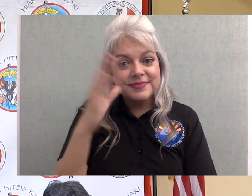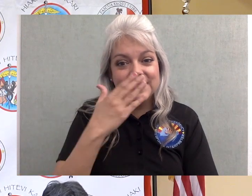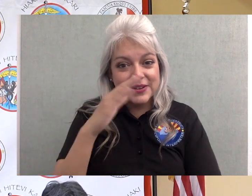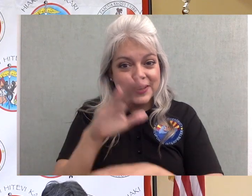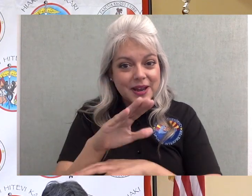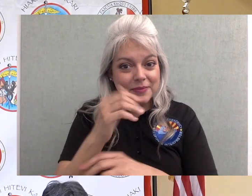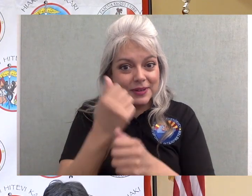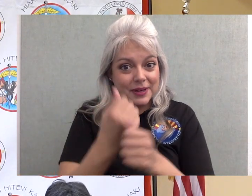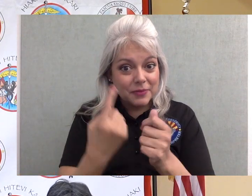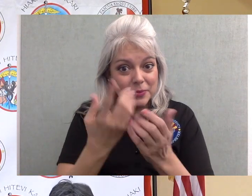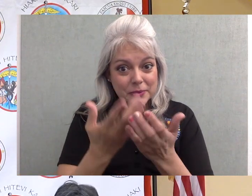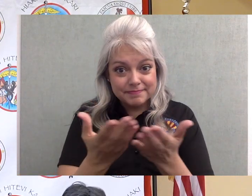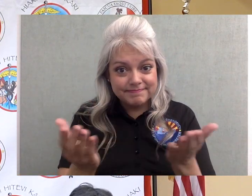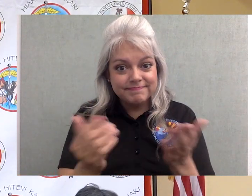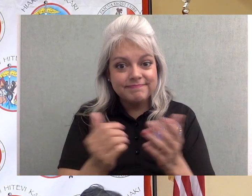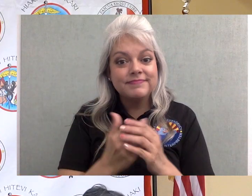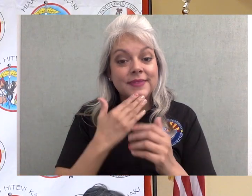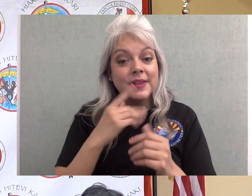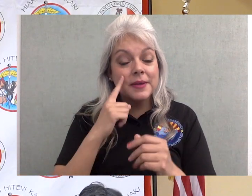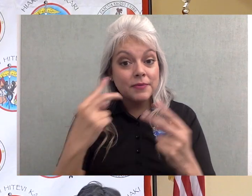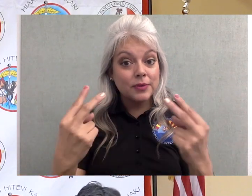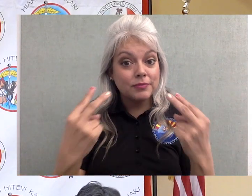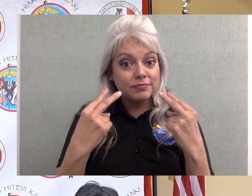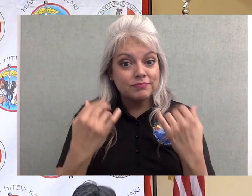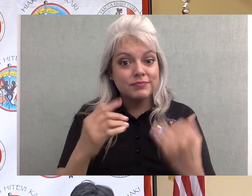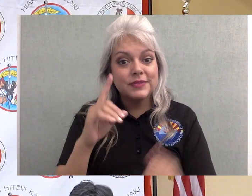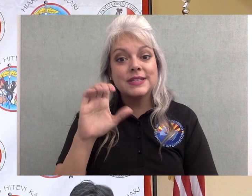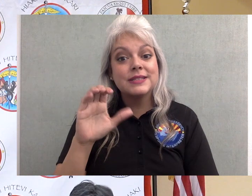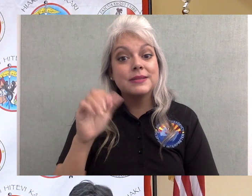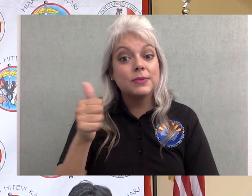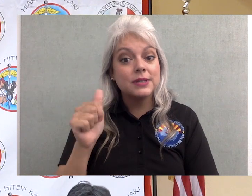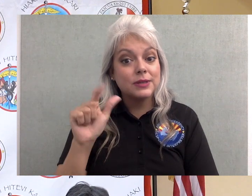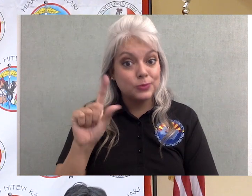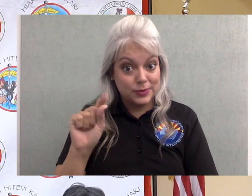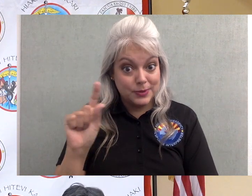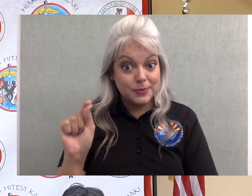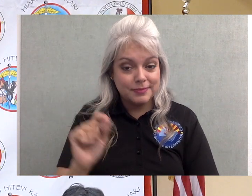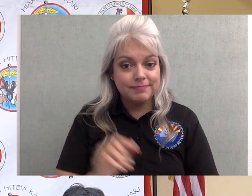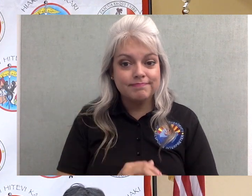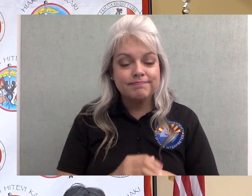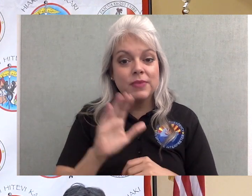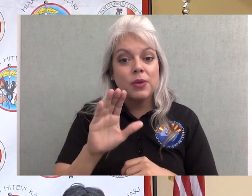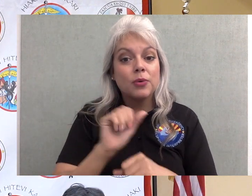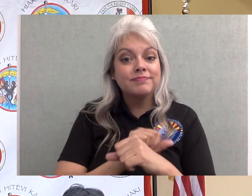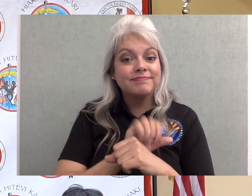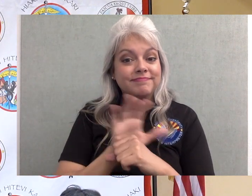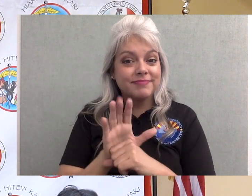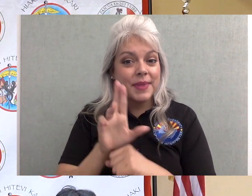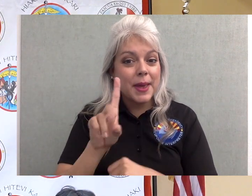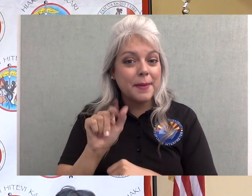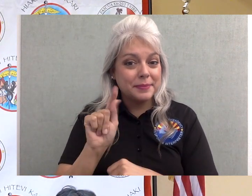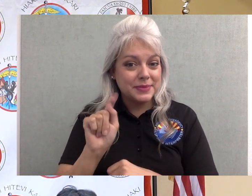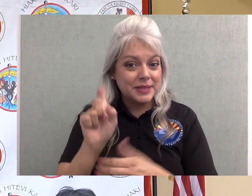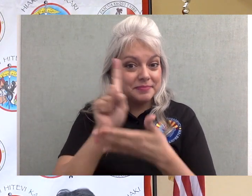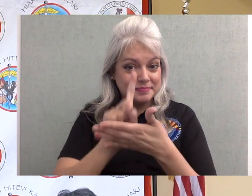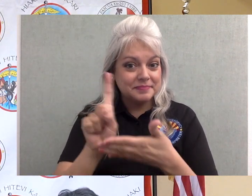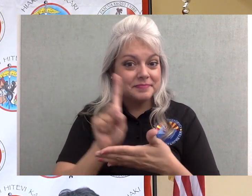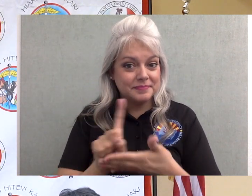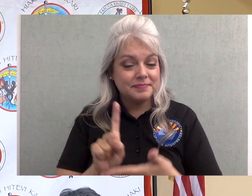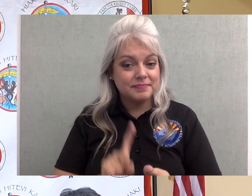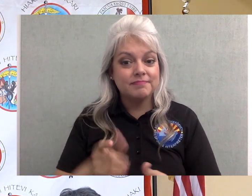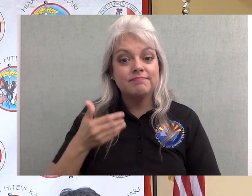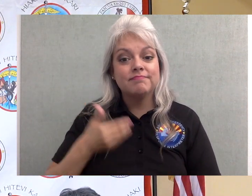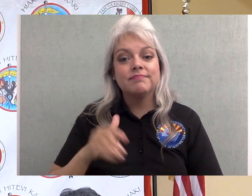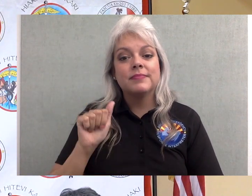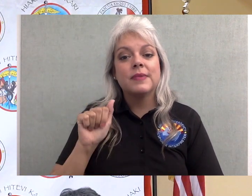Good afternoon, everybody. Thank you for joining us here December 10th, 2020. It's your COVID update. My name is